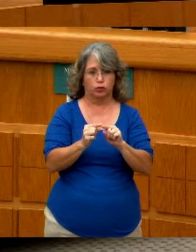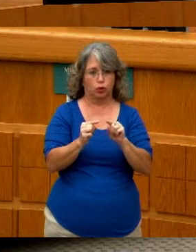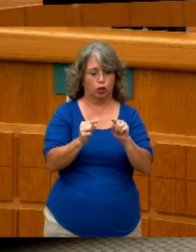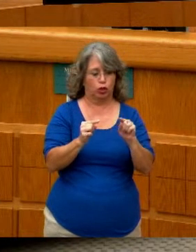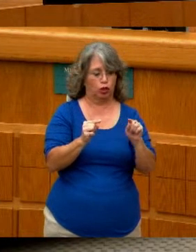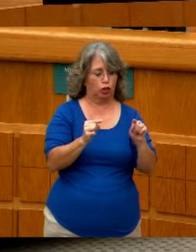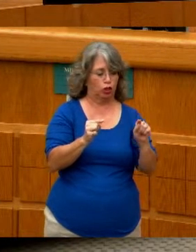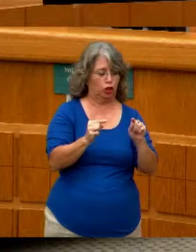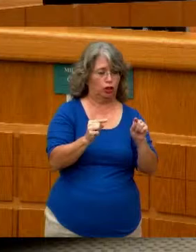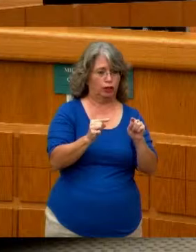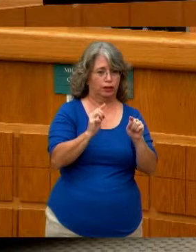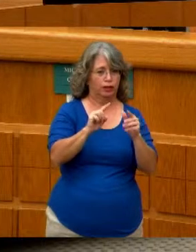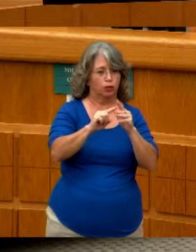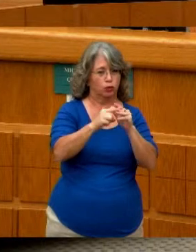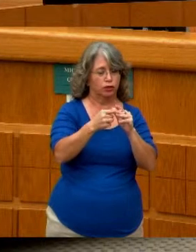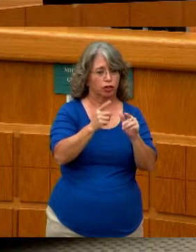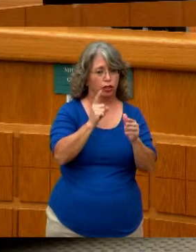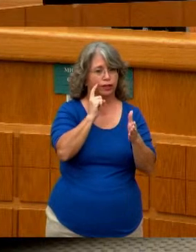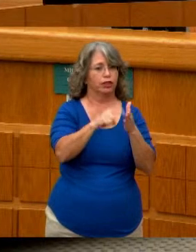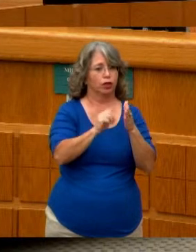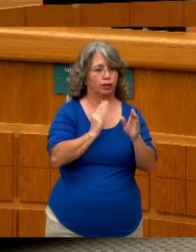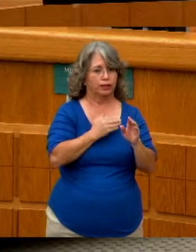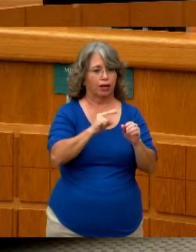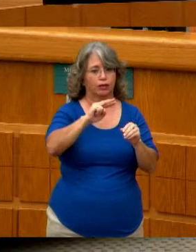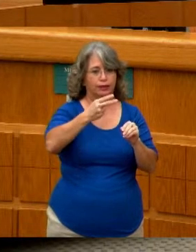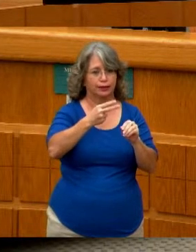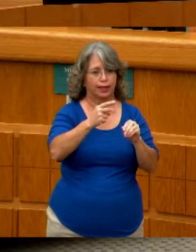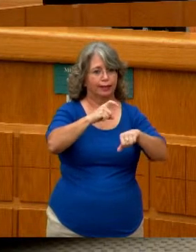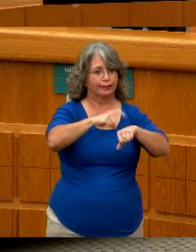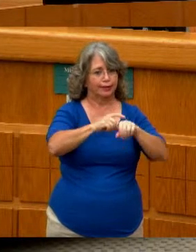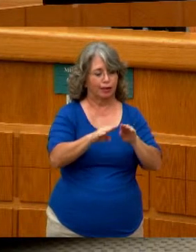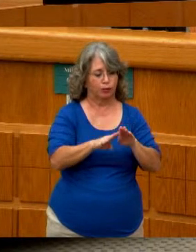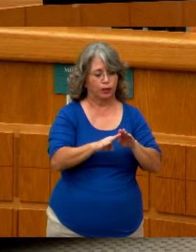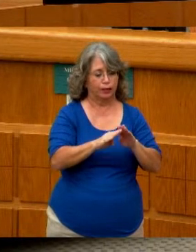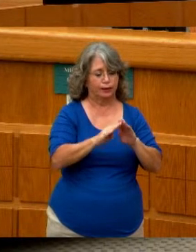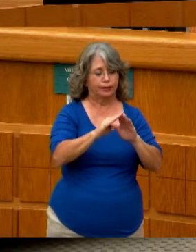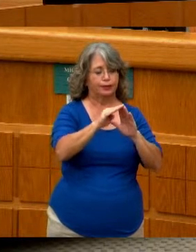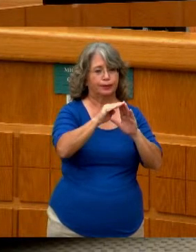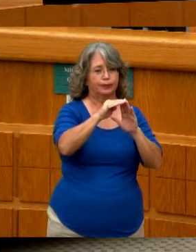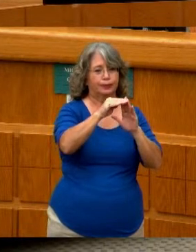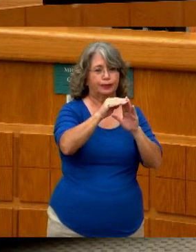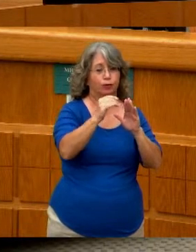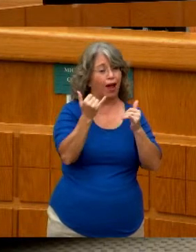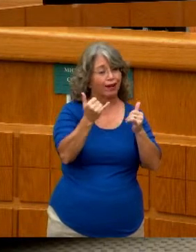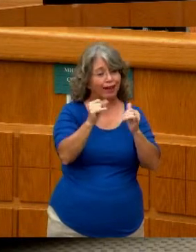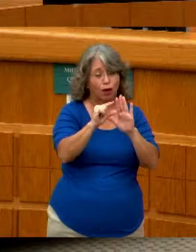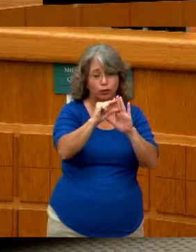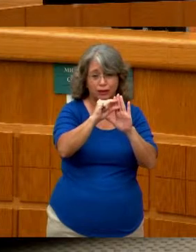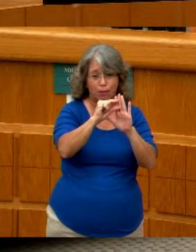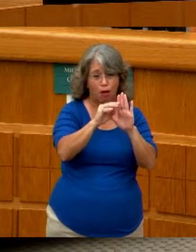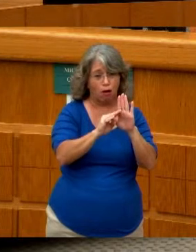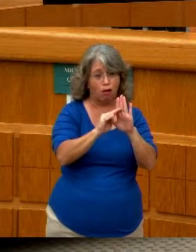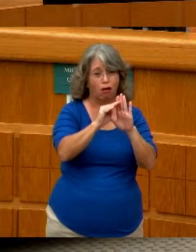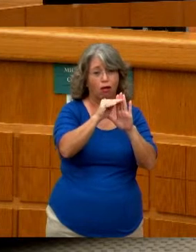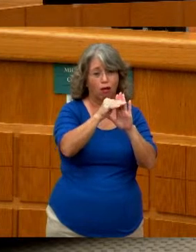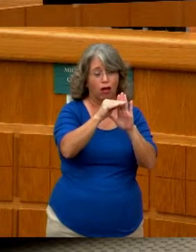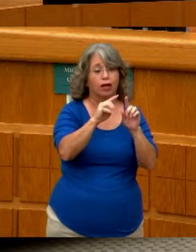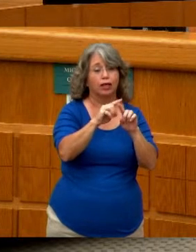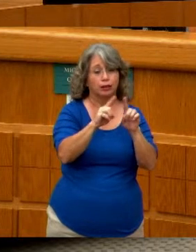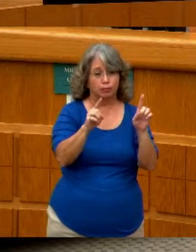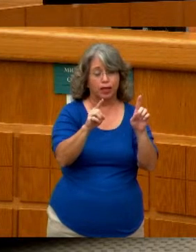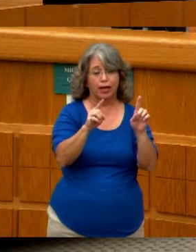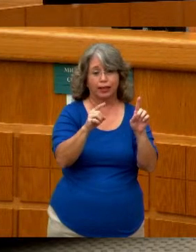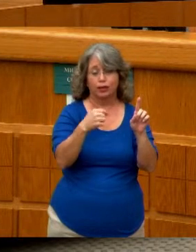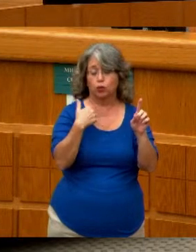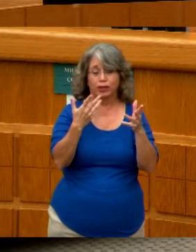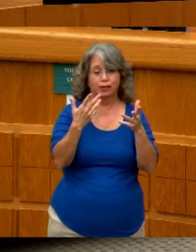look over here, we're starting to see what we think is the second wave of cases. And this is the part that's very concerning. It